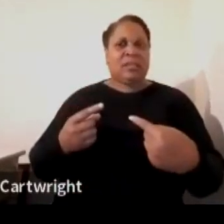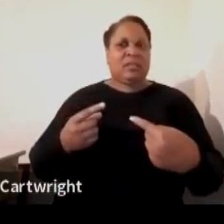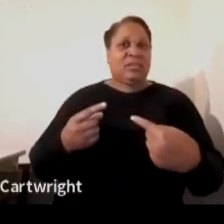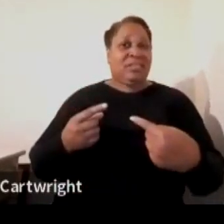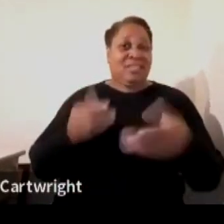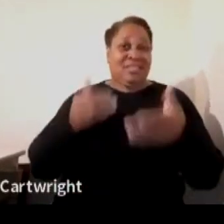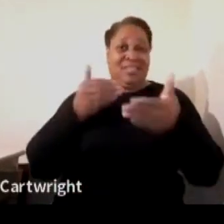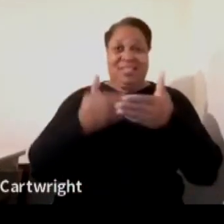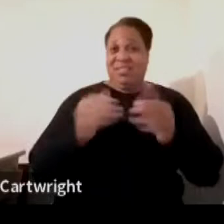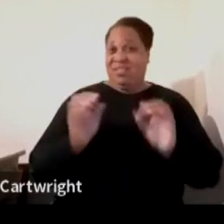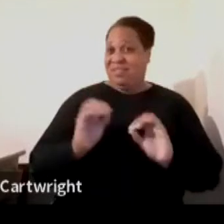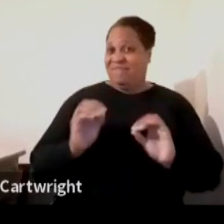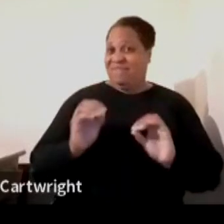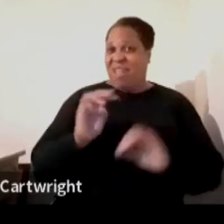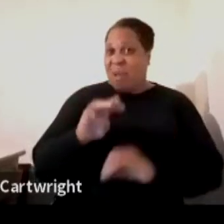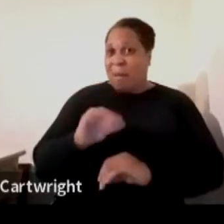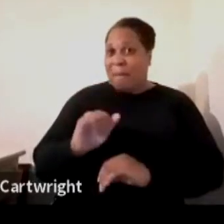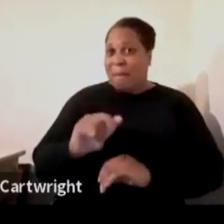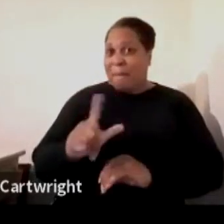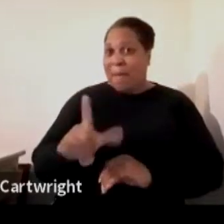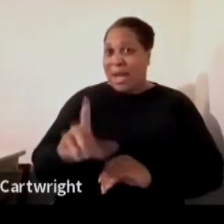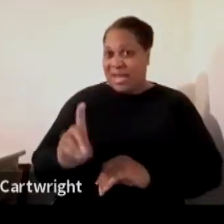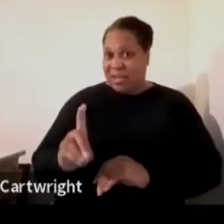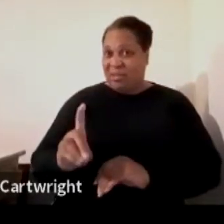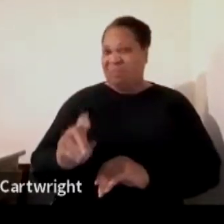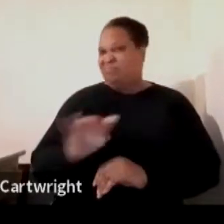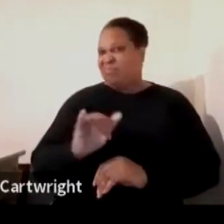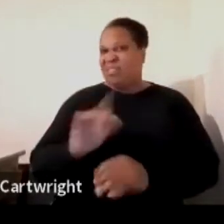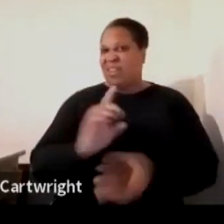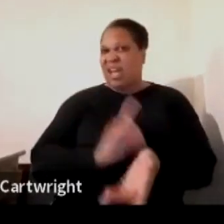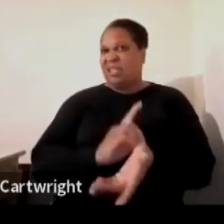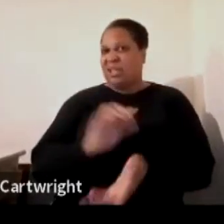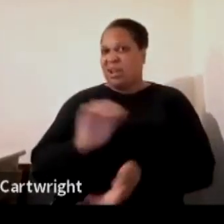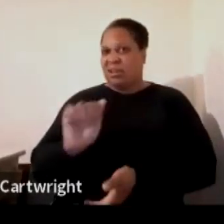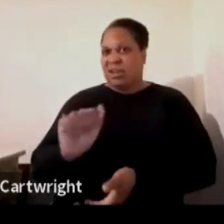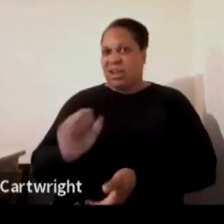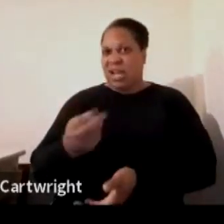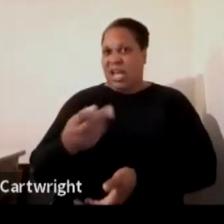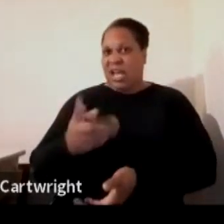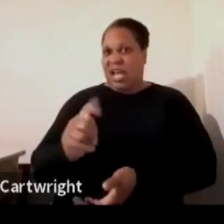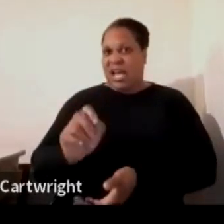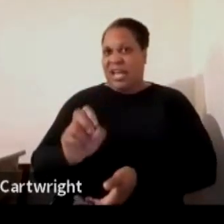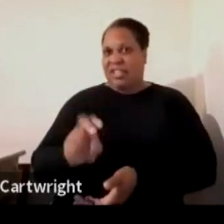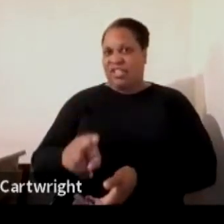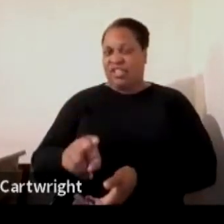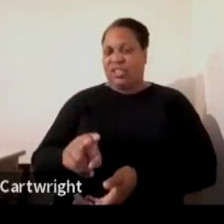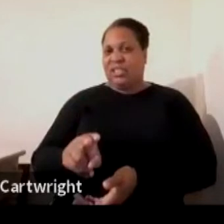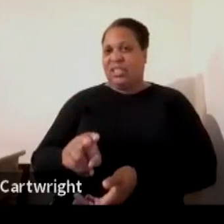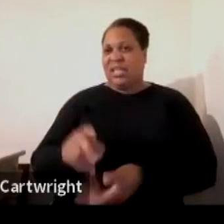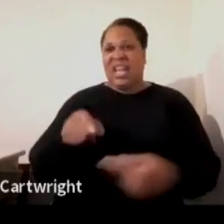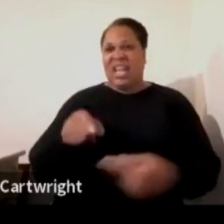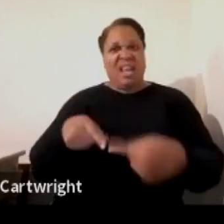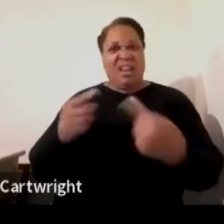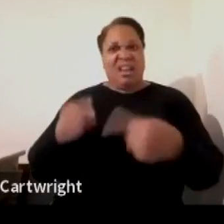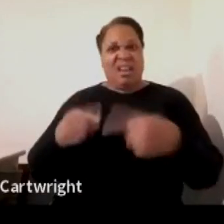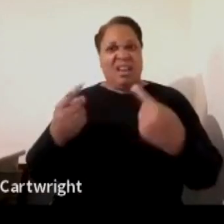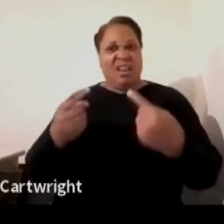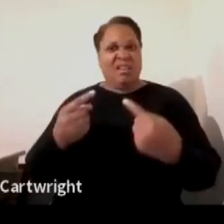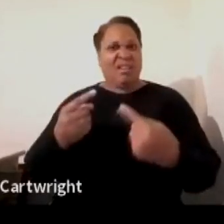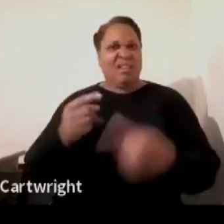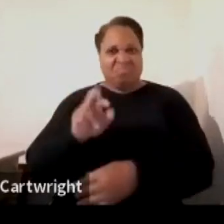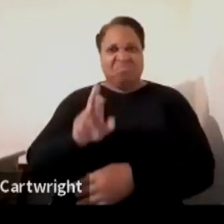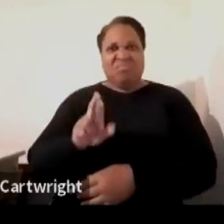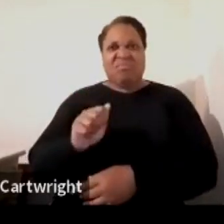very, very mild, as Dr. Ashton has explained, and major side effects are very rare.